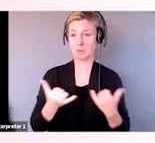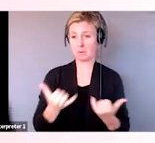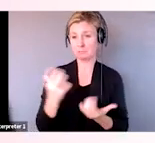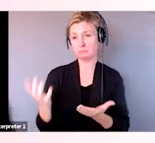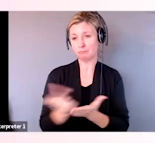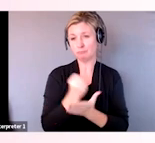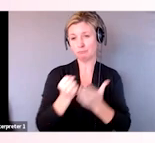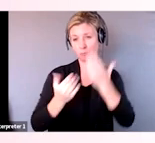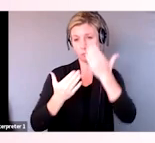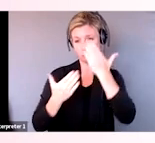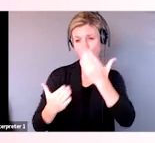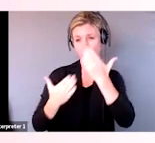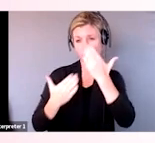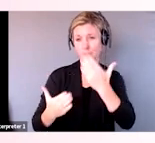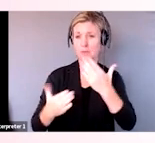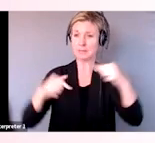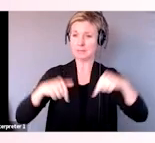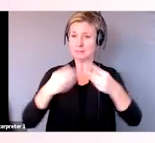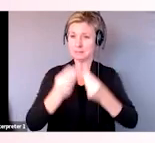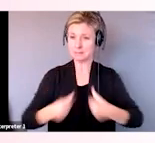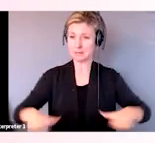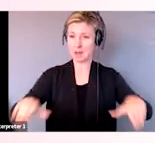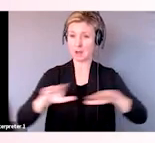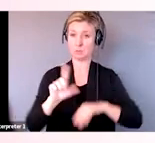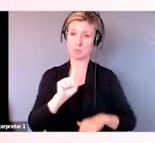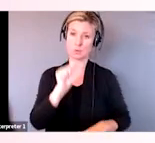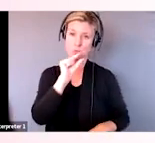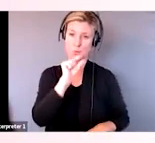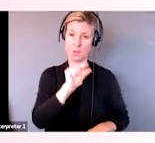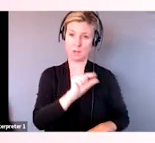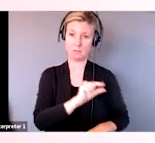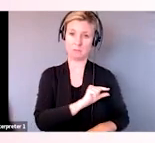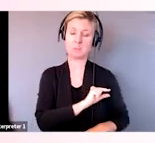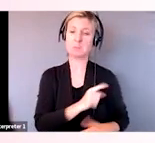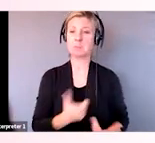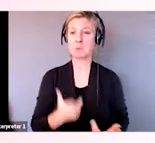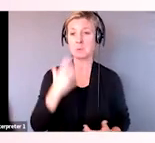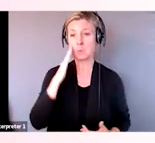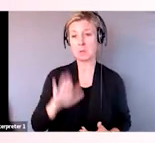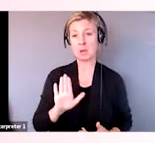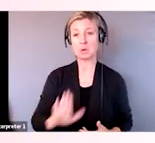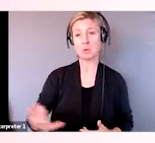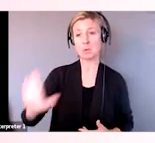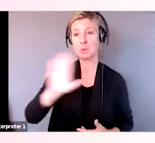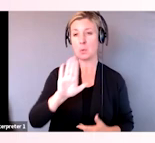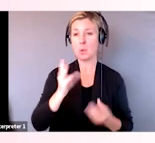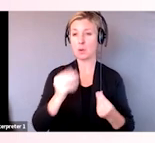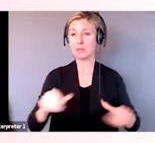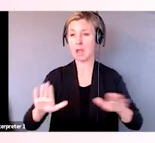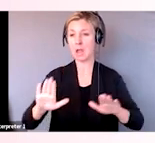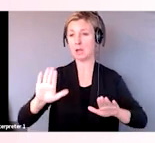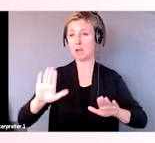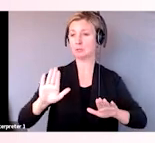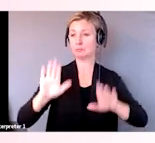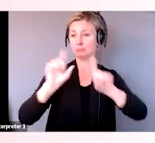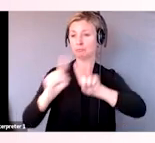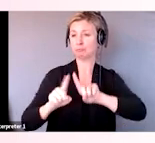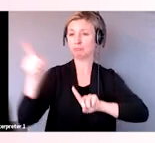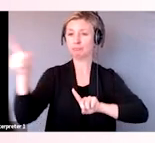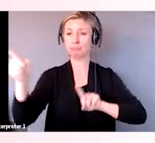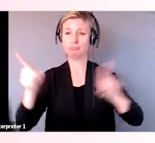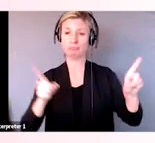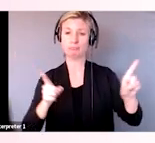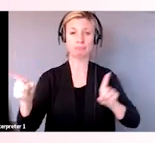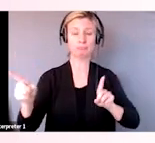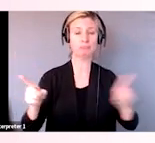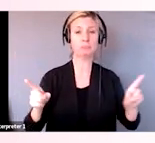on. We acknowledge that many others here today may be on a different territory, so we invite and encourage